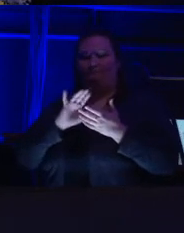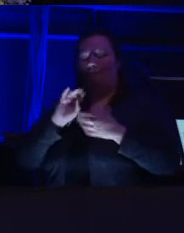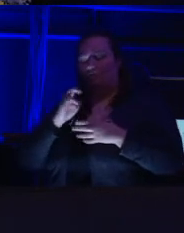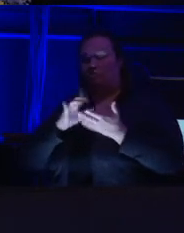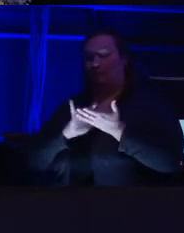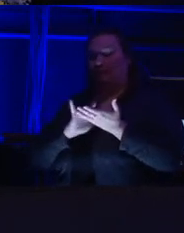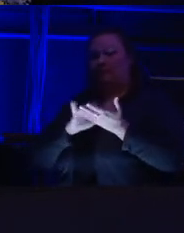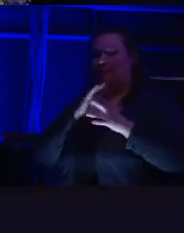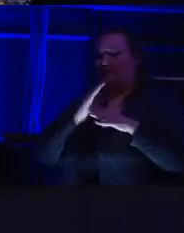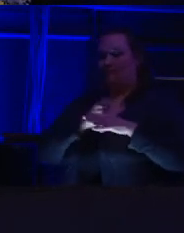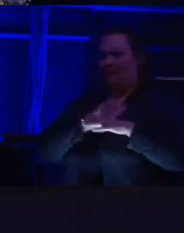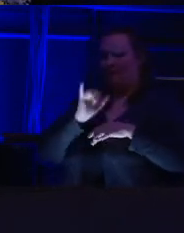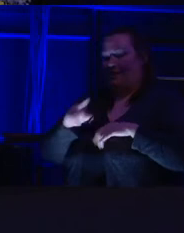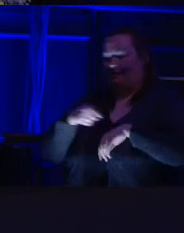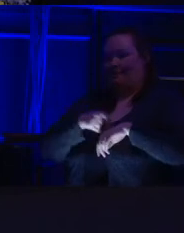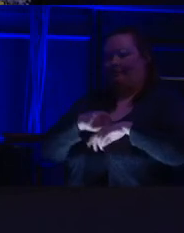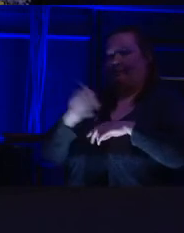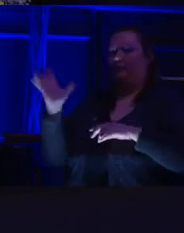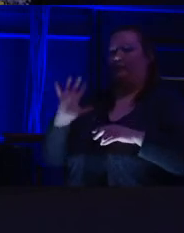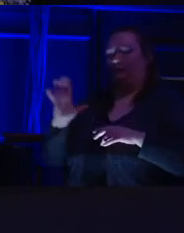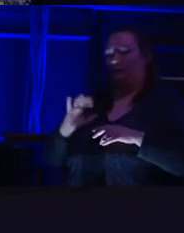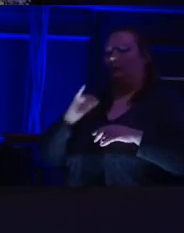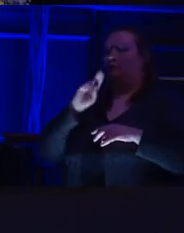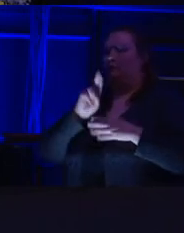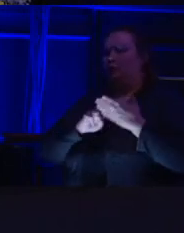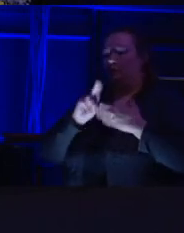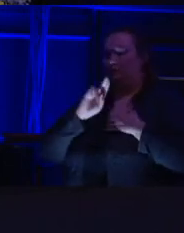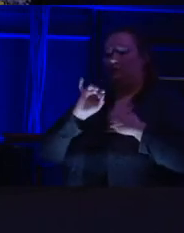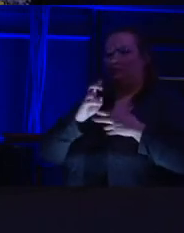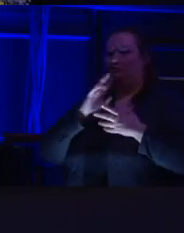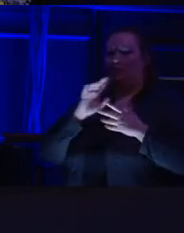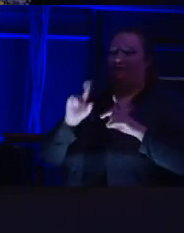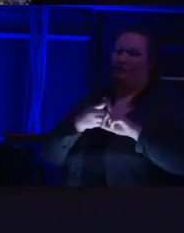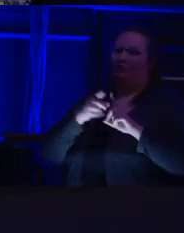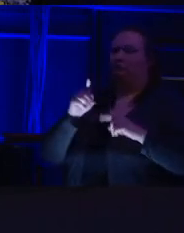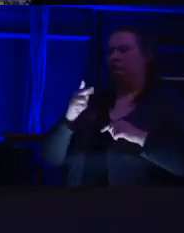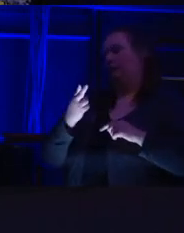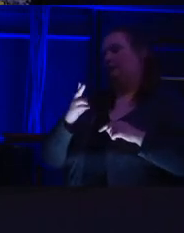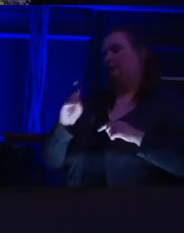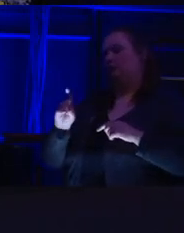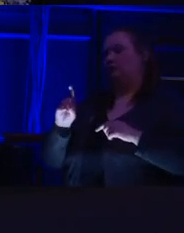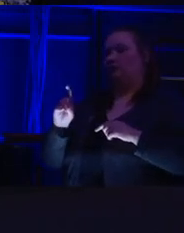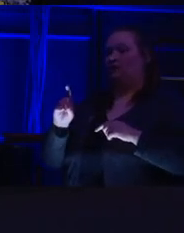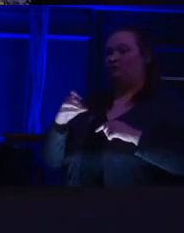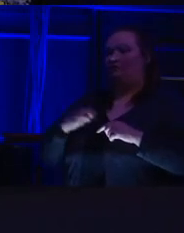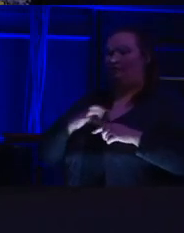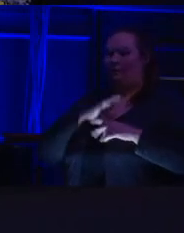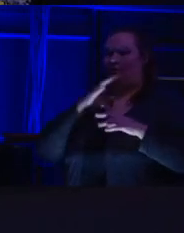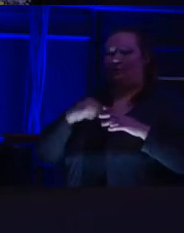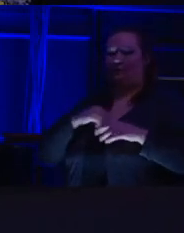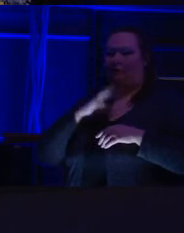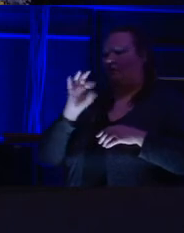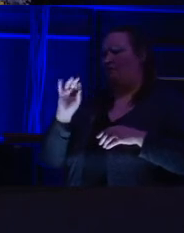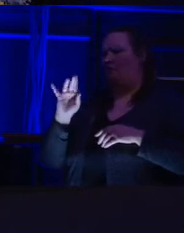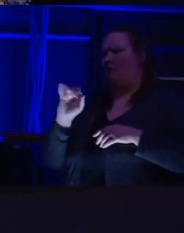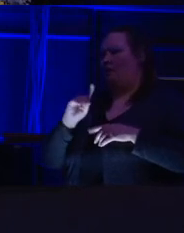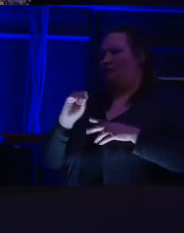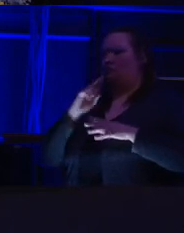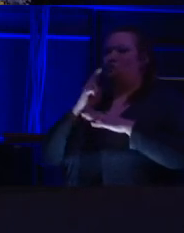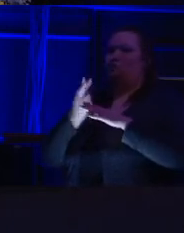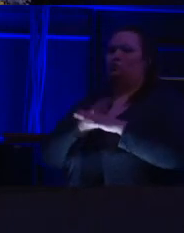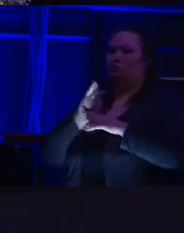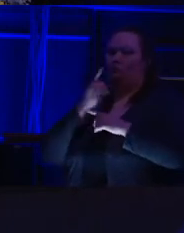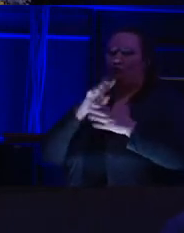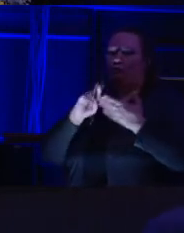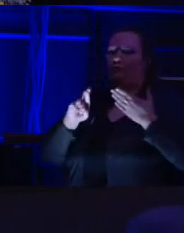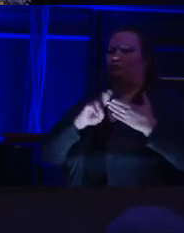recruitment at that time of University of Michigan's first PhD faculty member, Franz Brunov, to use it for research